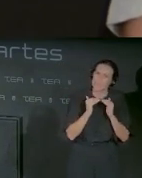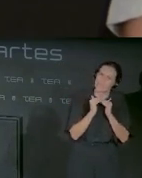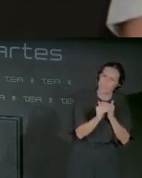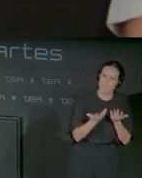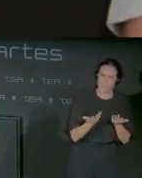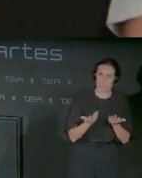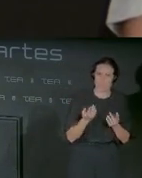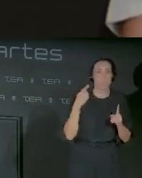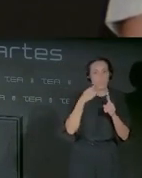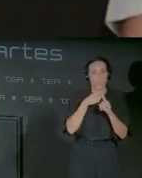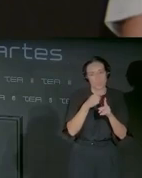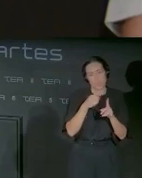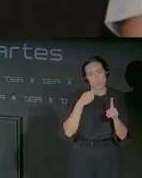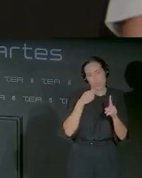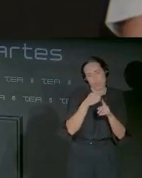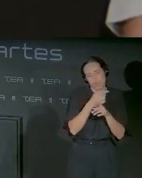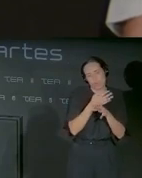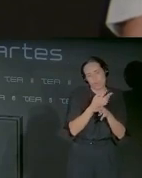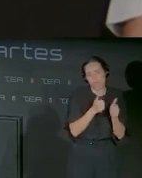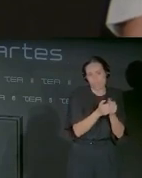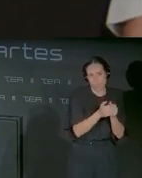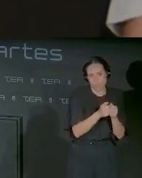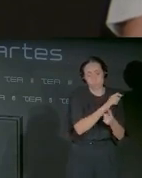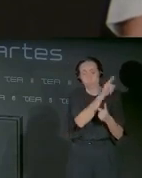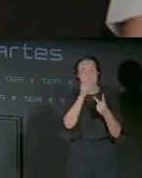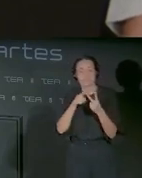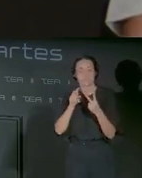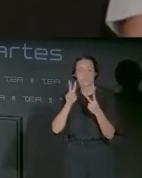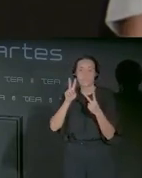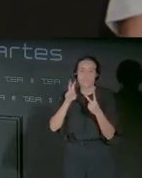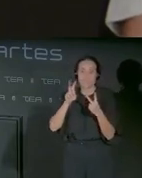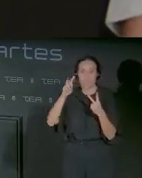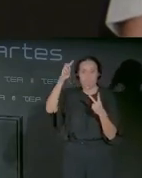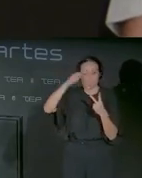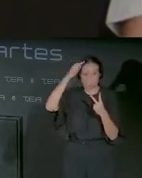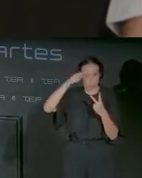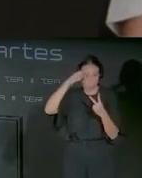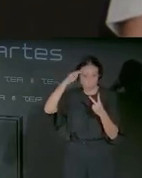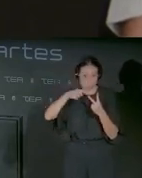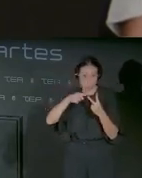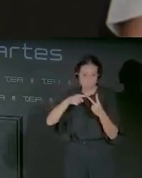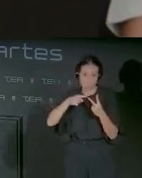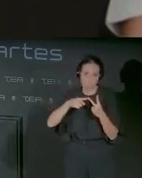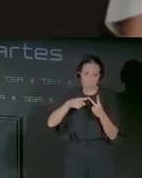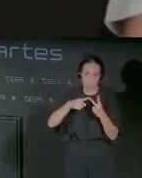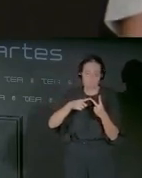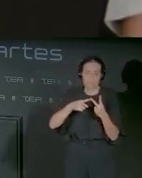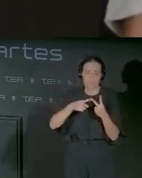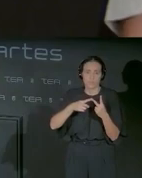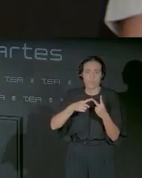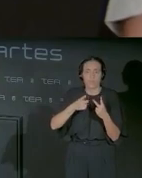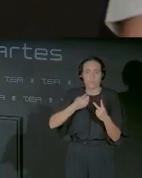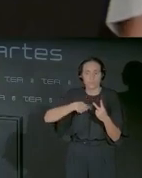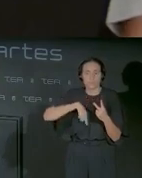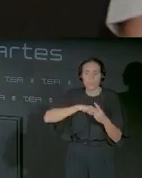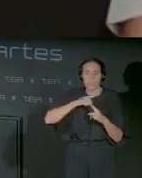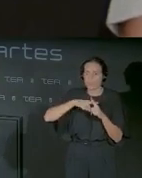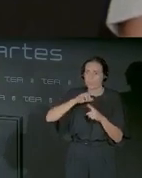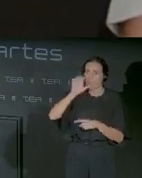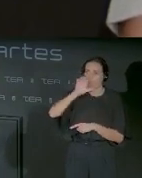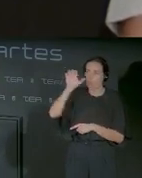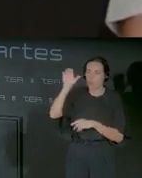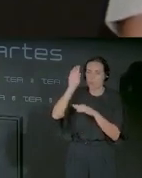cultural assets, and to preserve that at European level. Because we observed in several countries that the most successful video games companies are bought